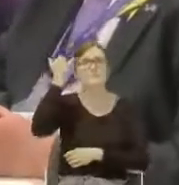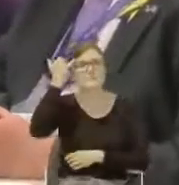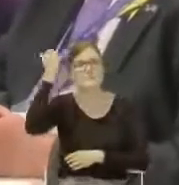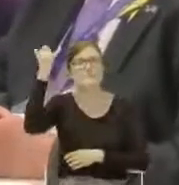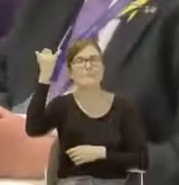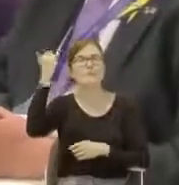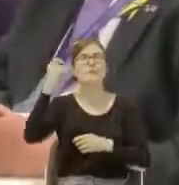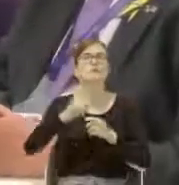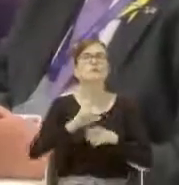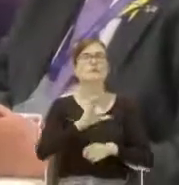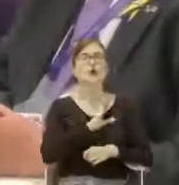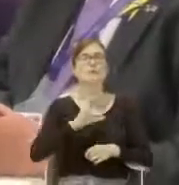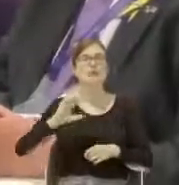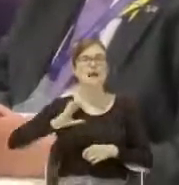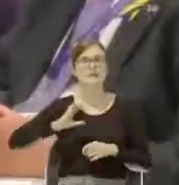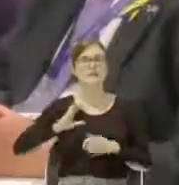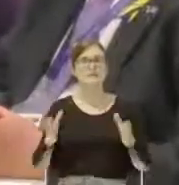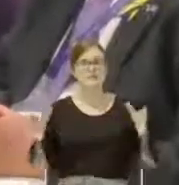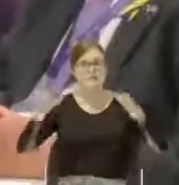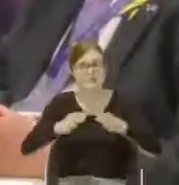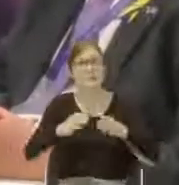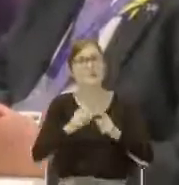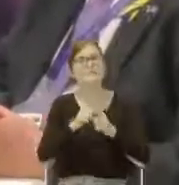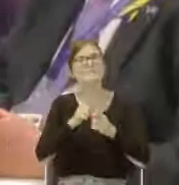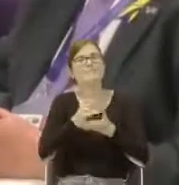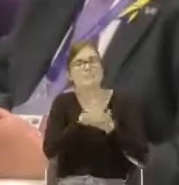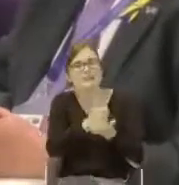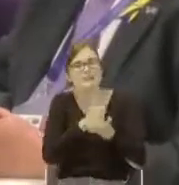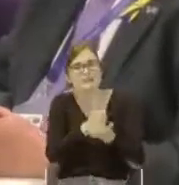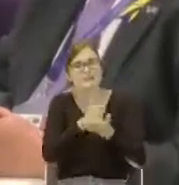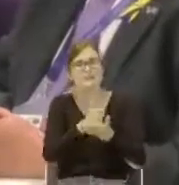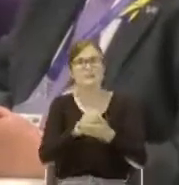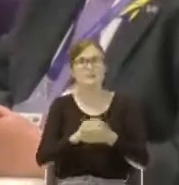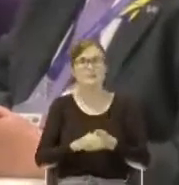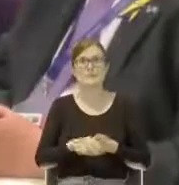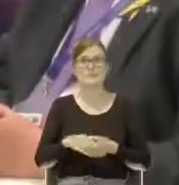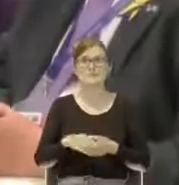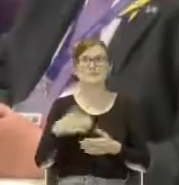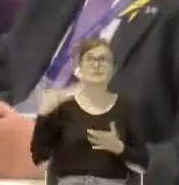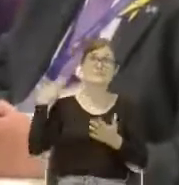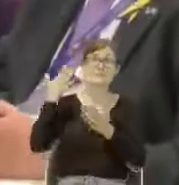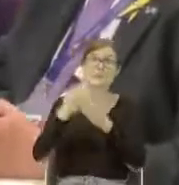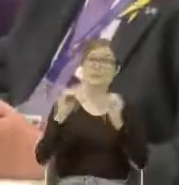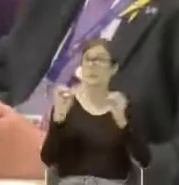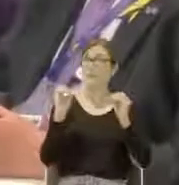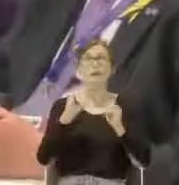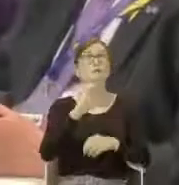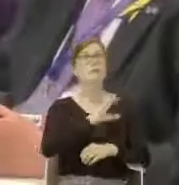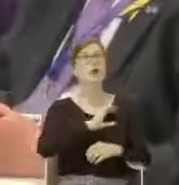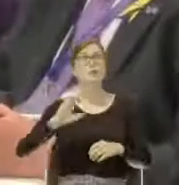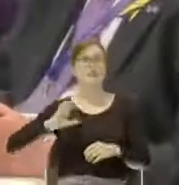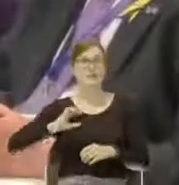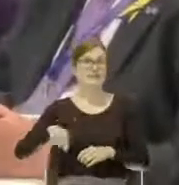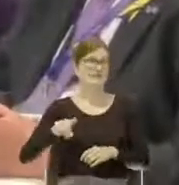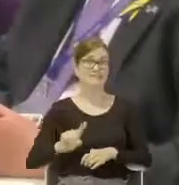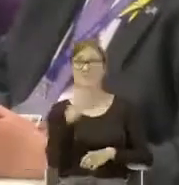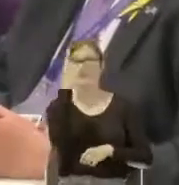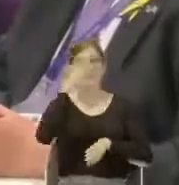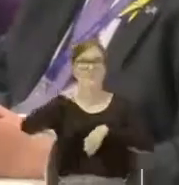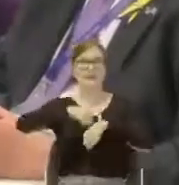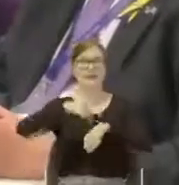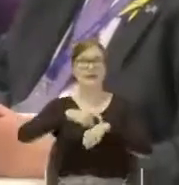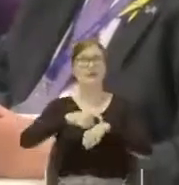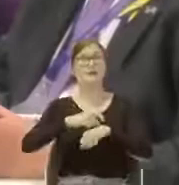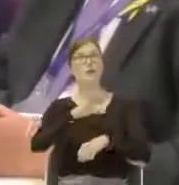government constituency is one of the members, and Emilia is used to join us in the meeting. Second, my friends, we already launched